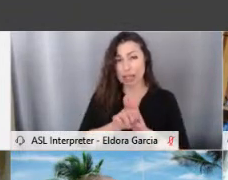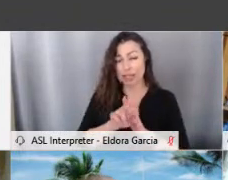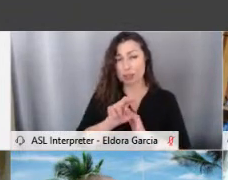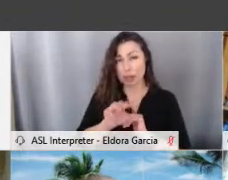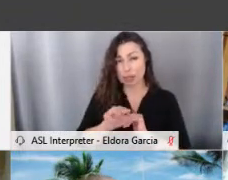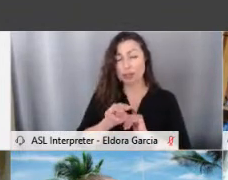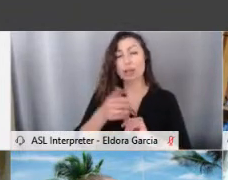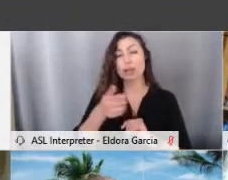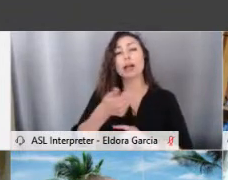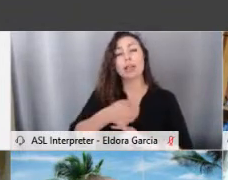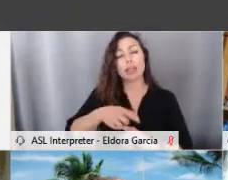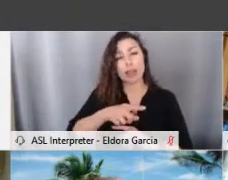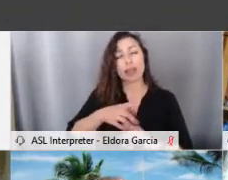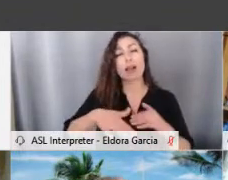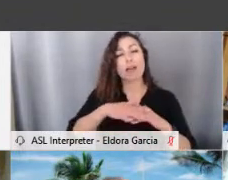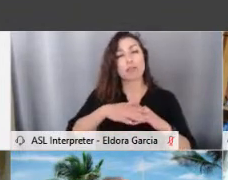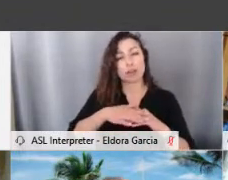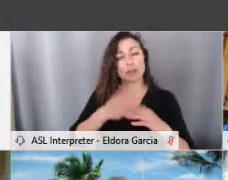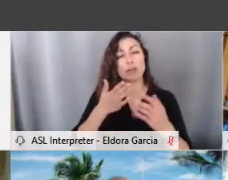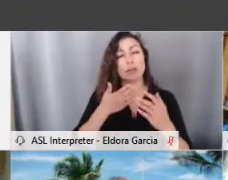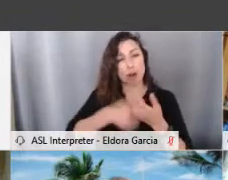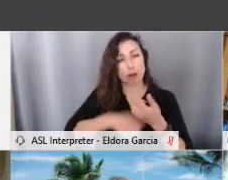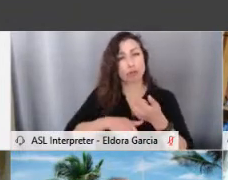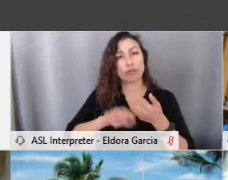Mexico are covered by Medicaid.